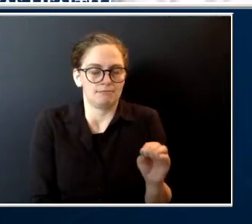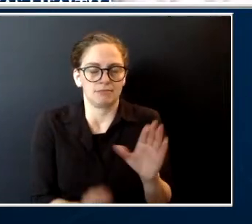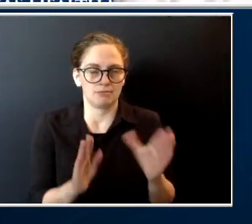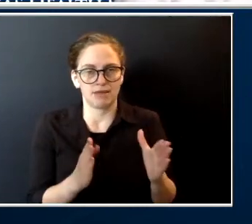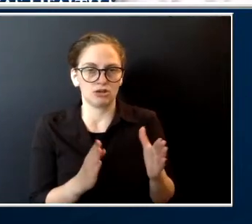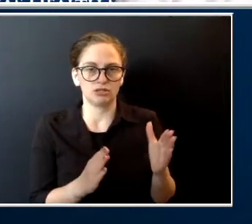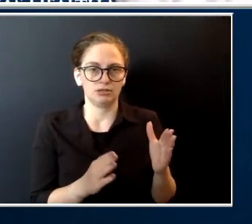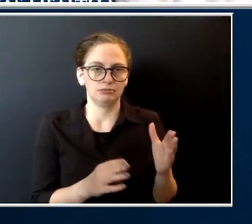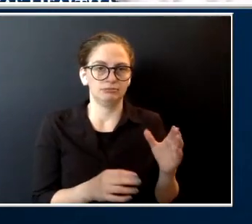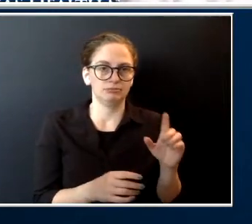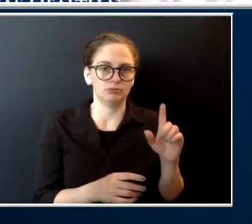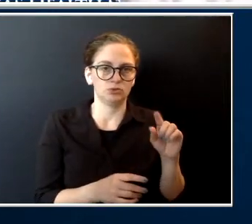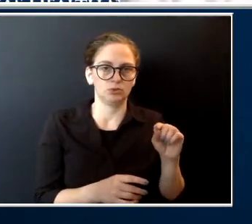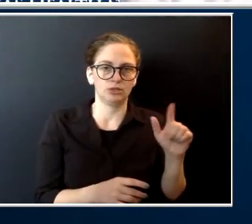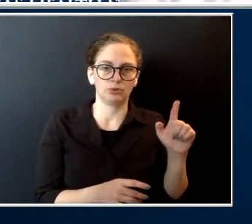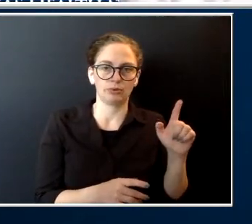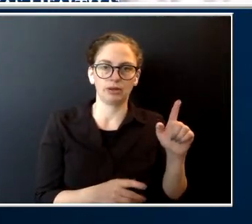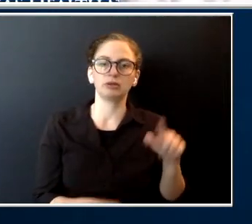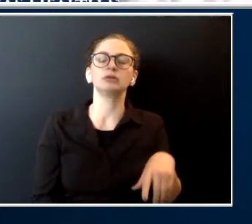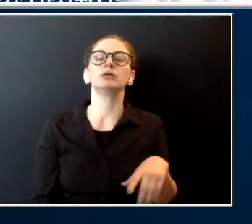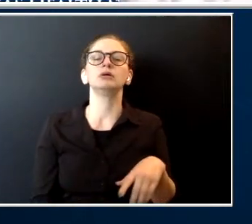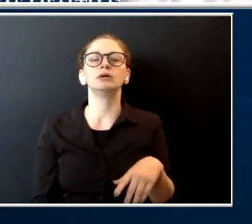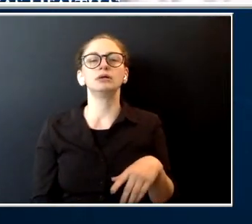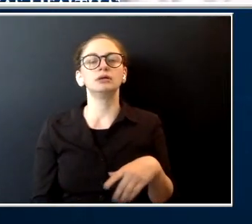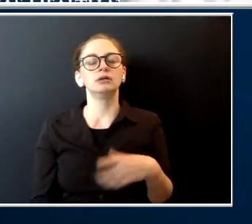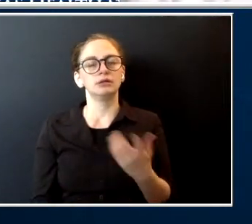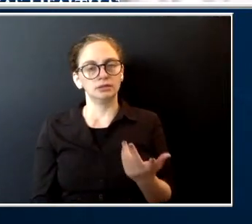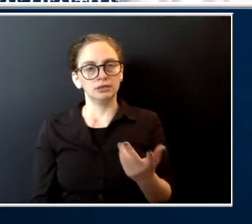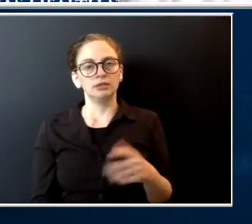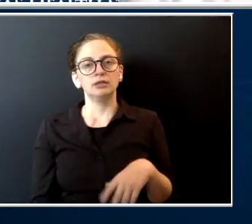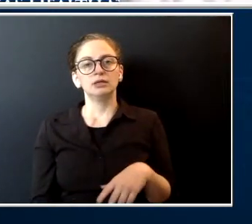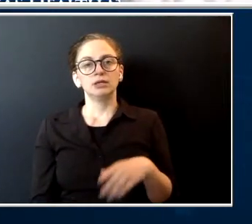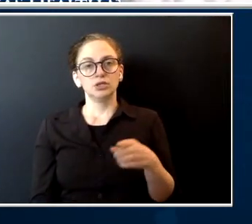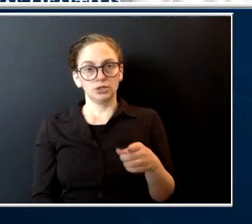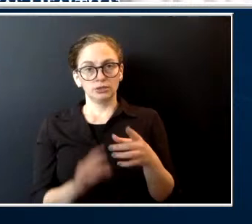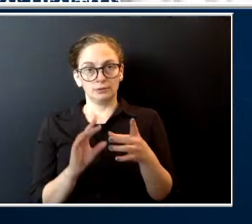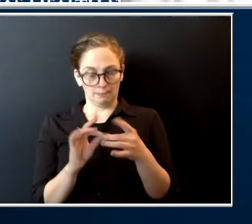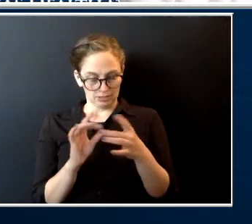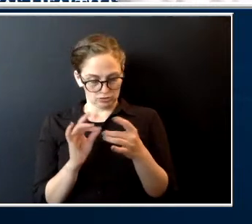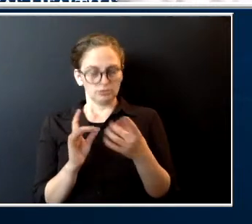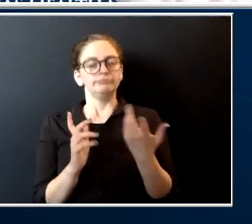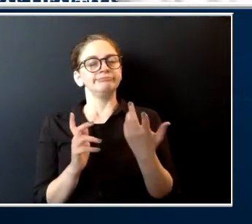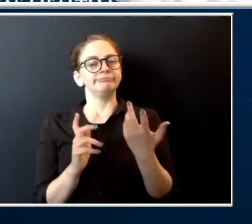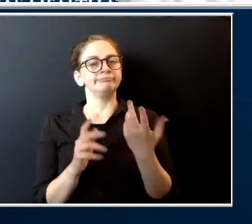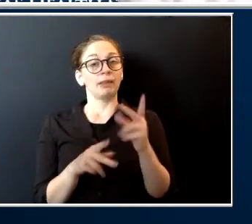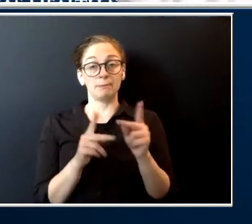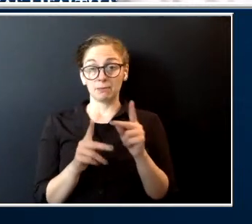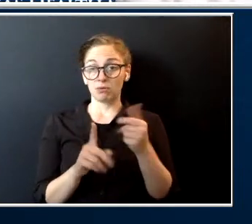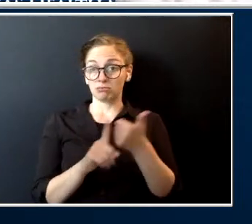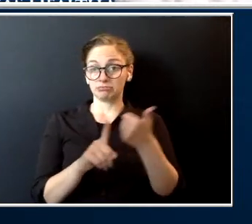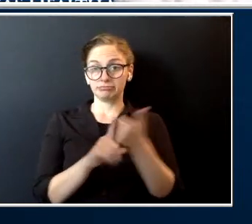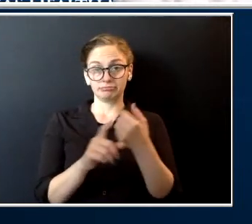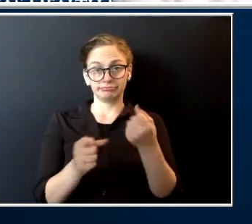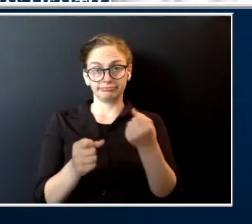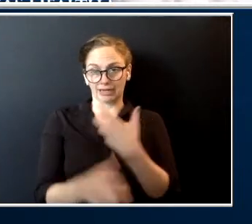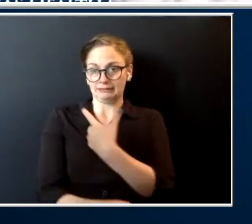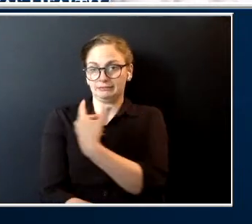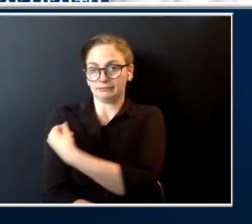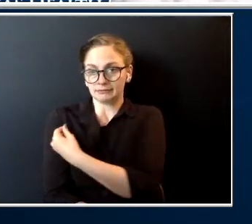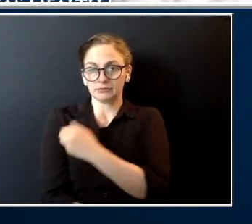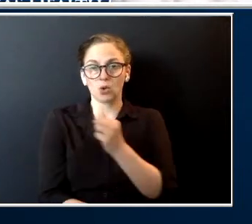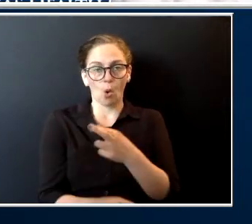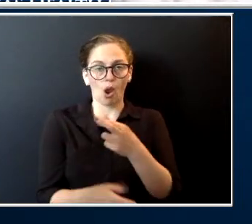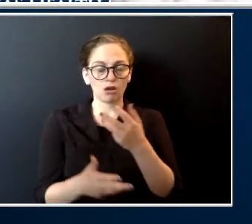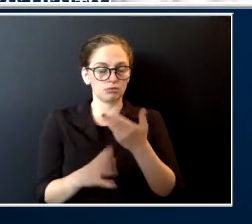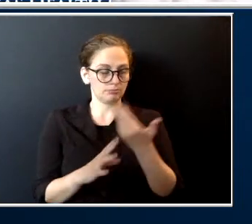combination of vaccination and people have had recurrent infection, not as severe this go around. But all that has to happen with this virus, or any